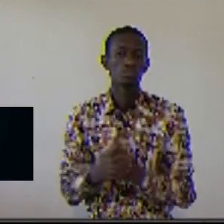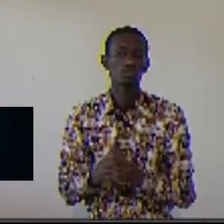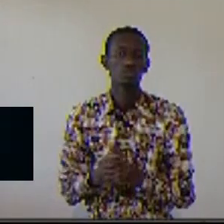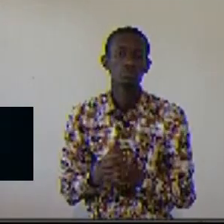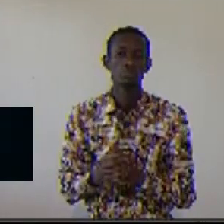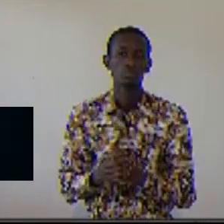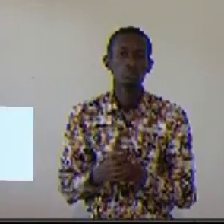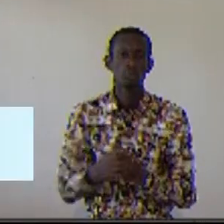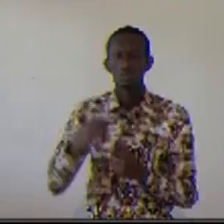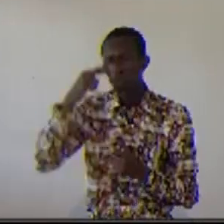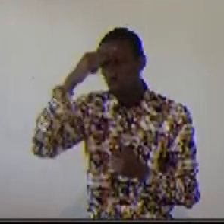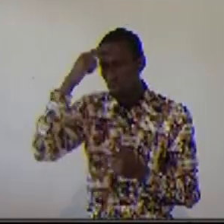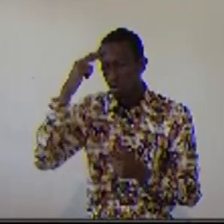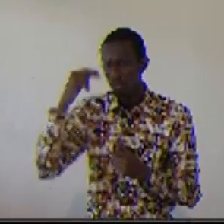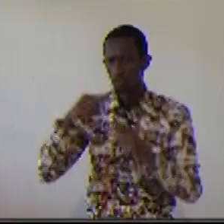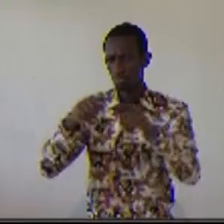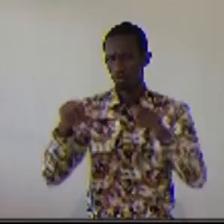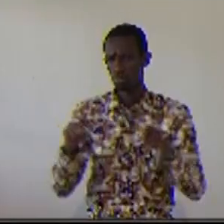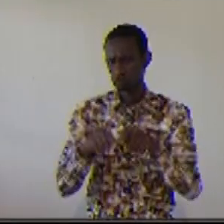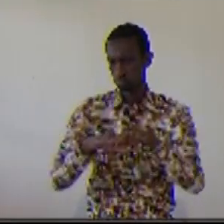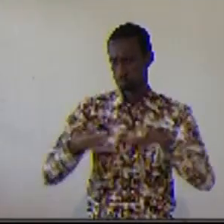of high surface area.